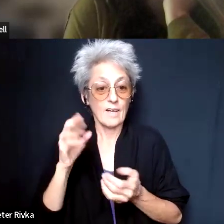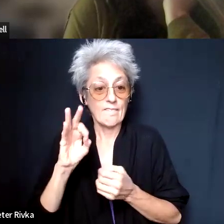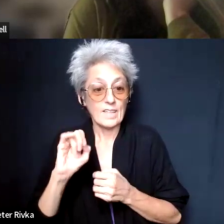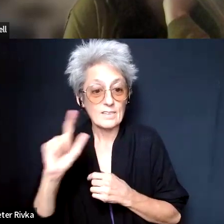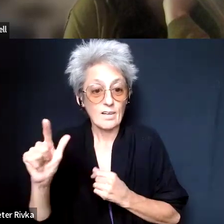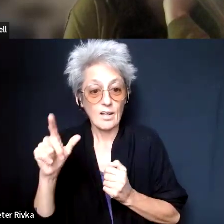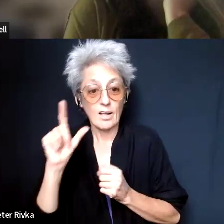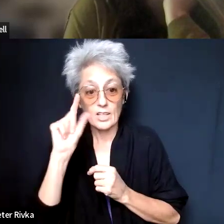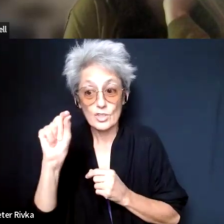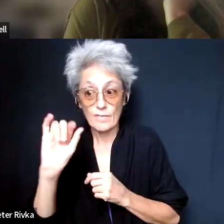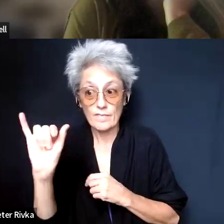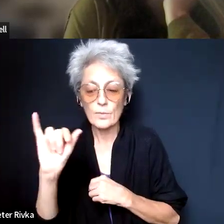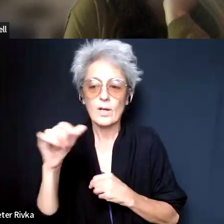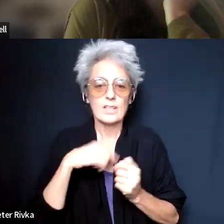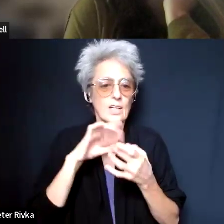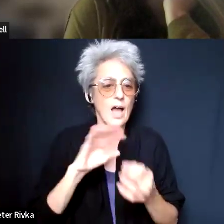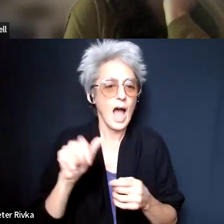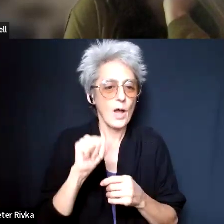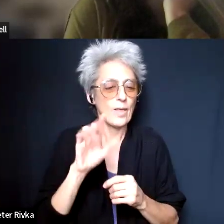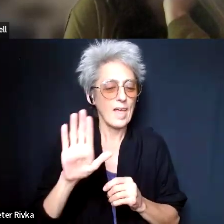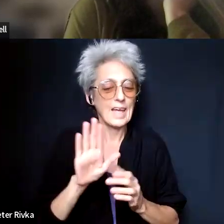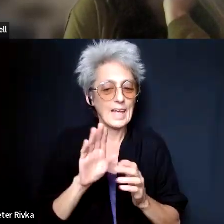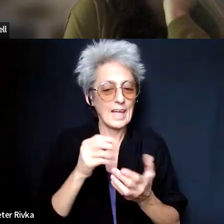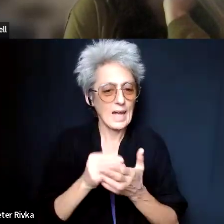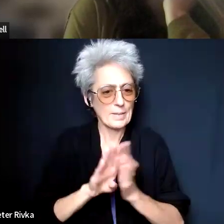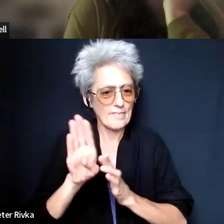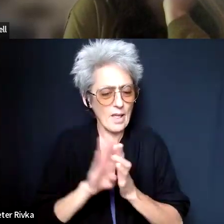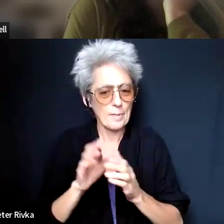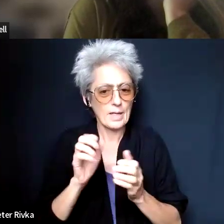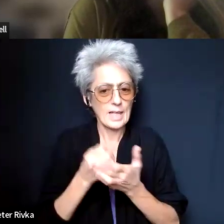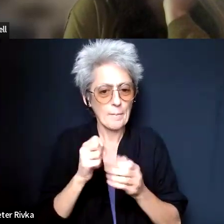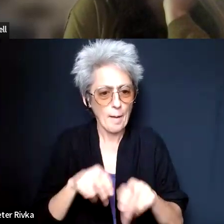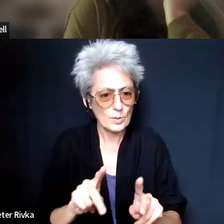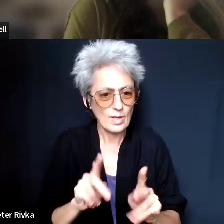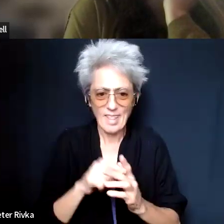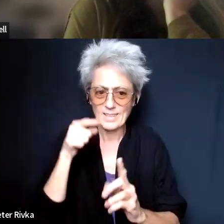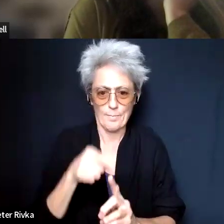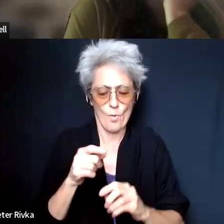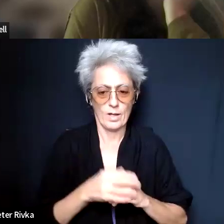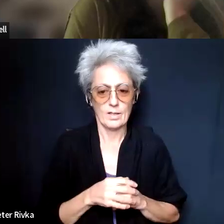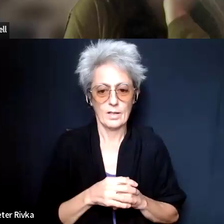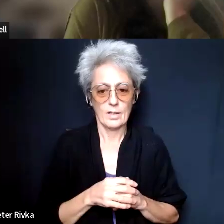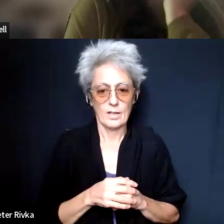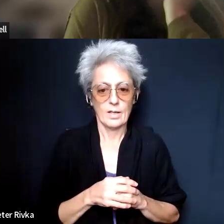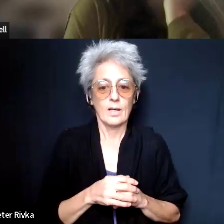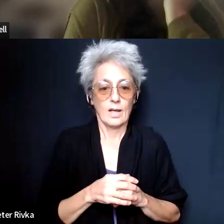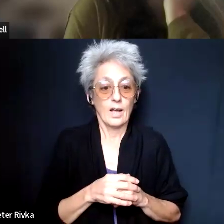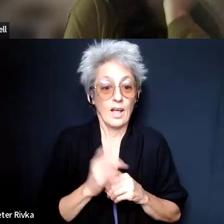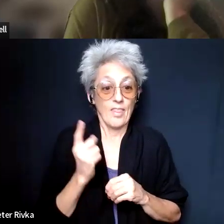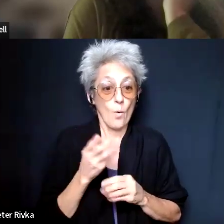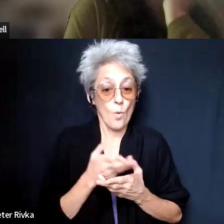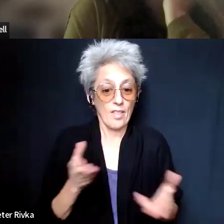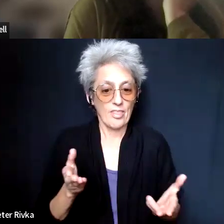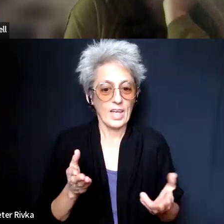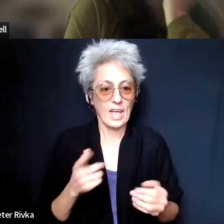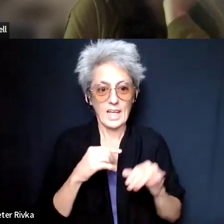Iowa's economic development and economic opportunities. And it is the one area that I think speaks universally.